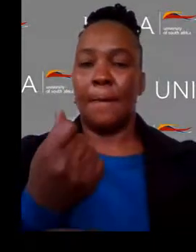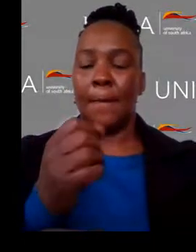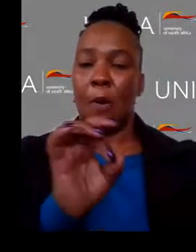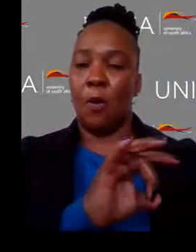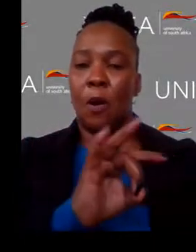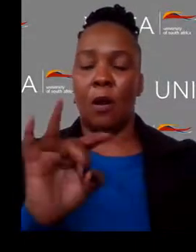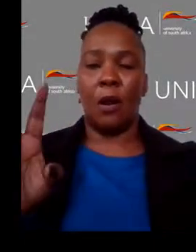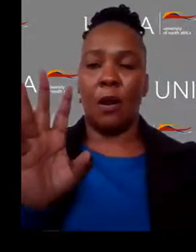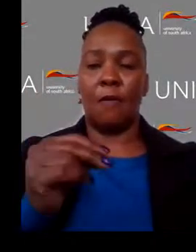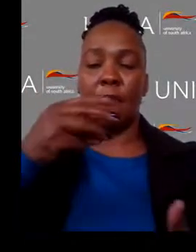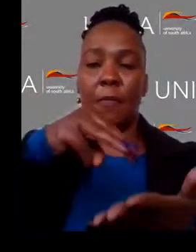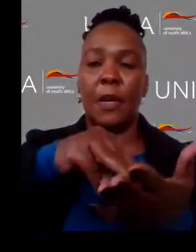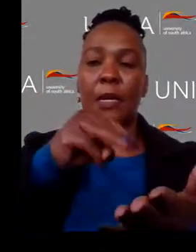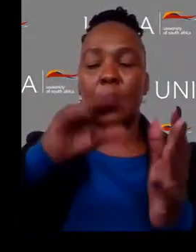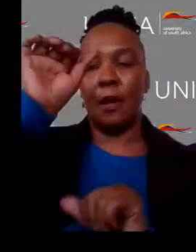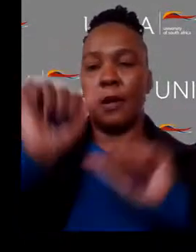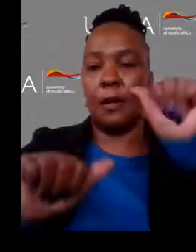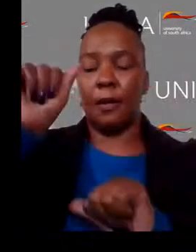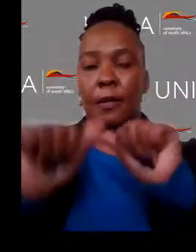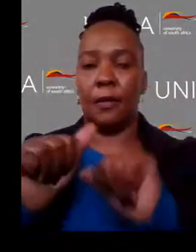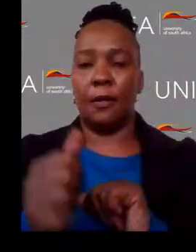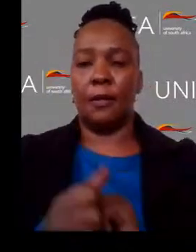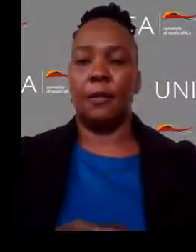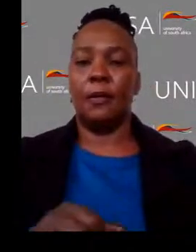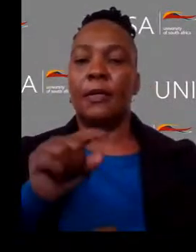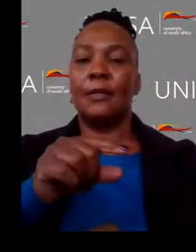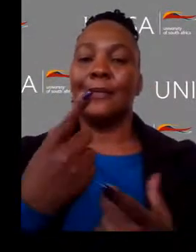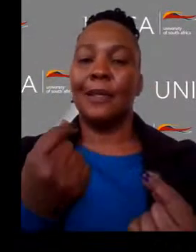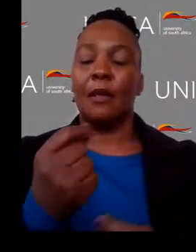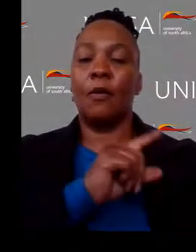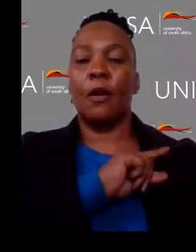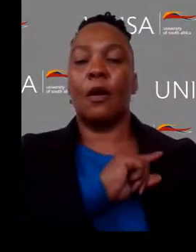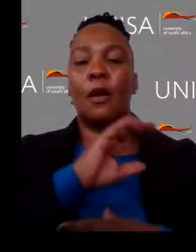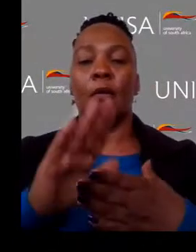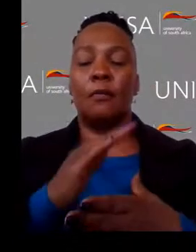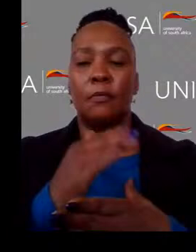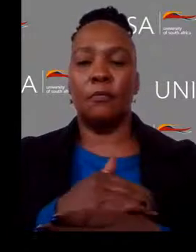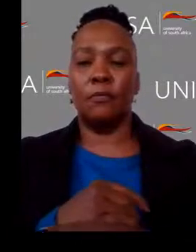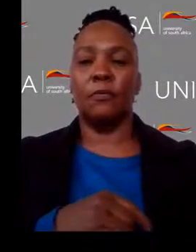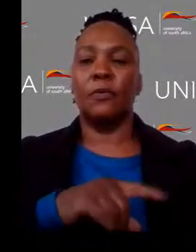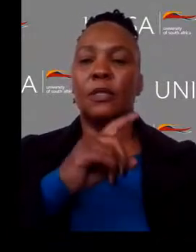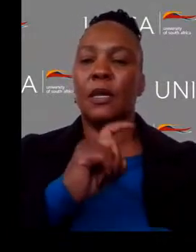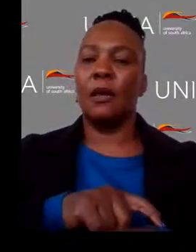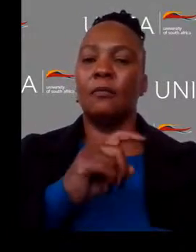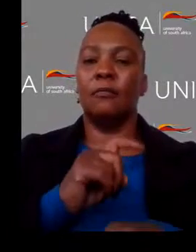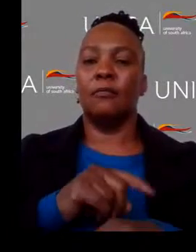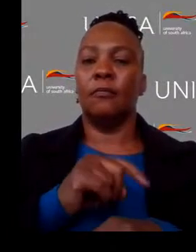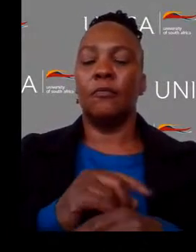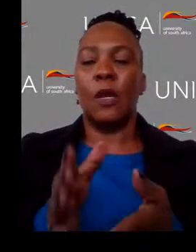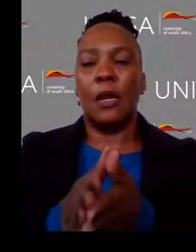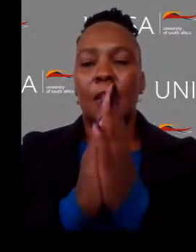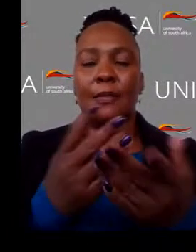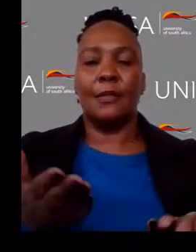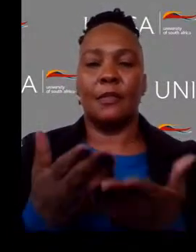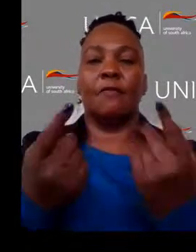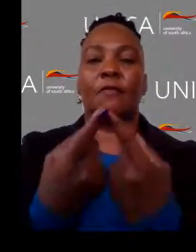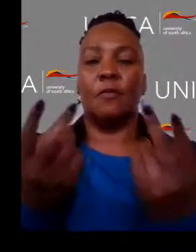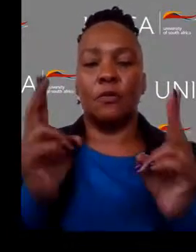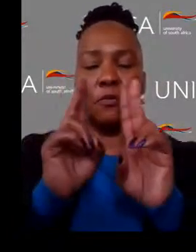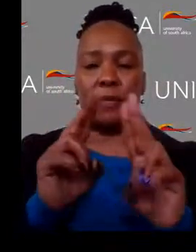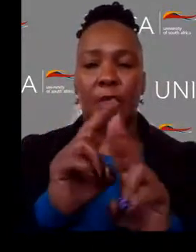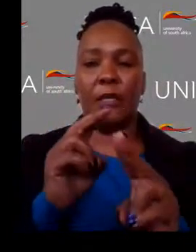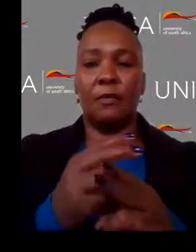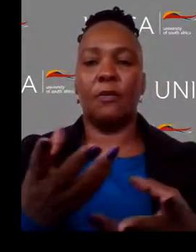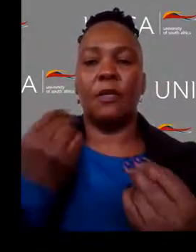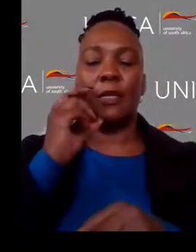medical assessment. This is done because from time to time, when you require services from the university, we'll require a proof